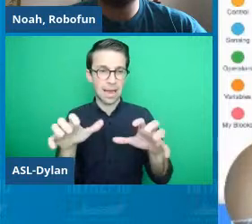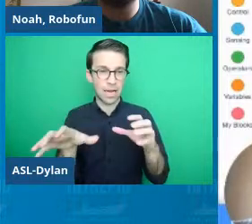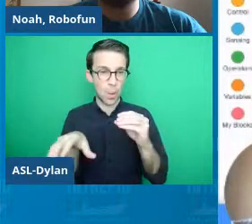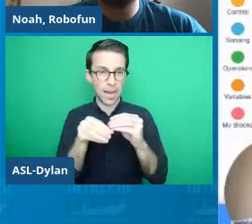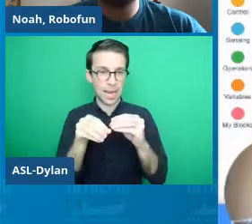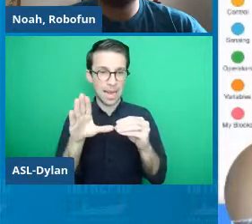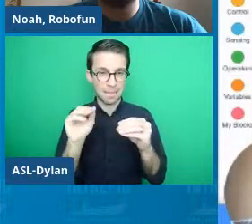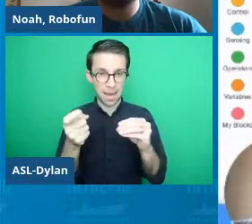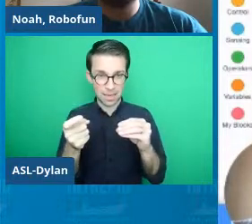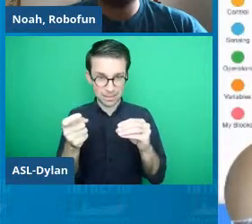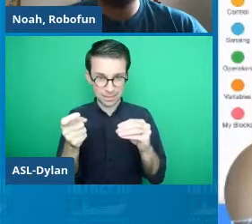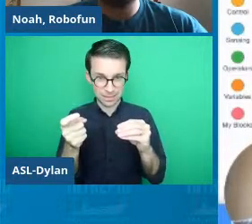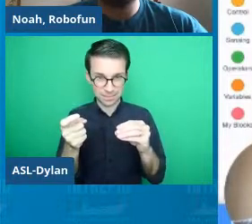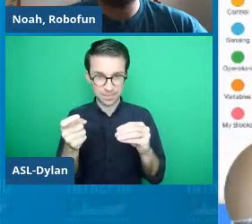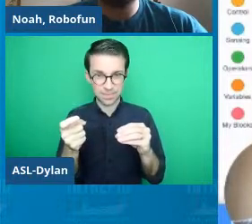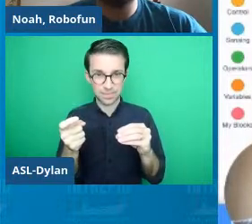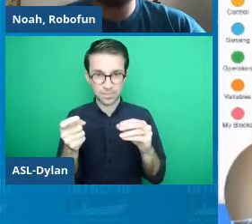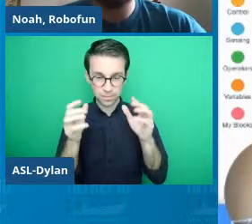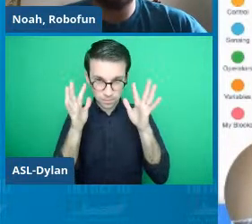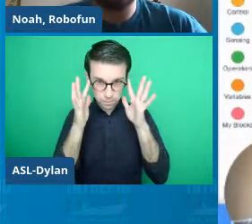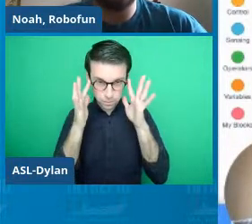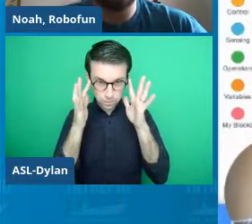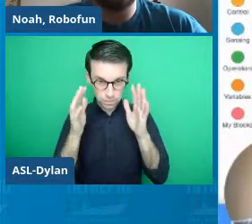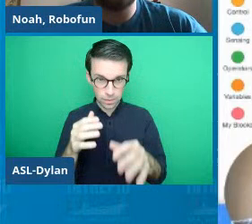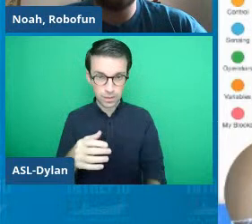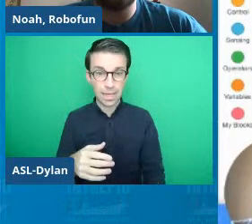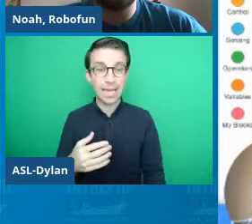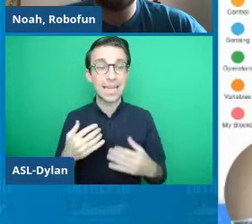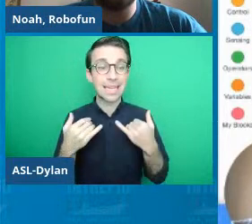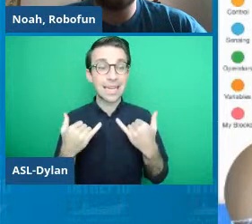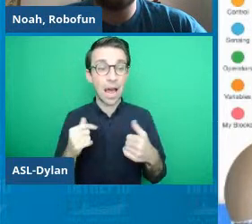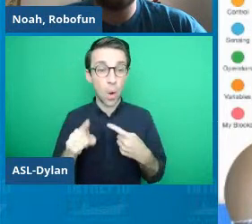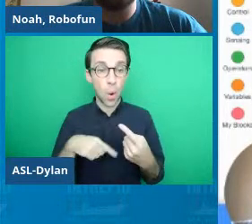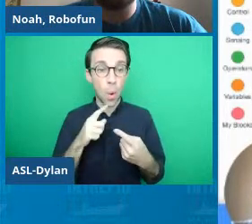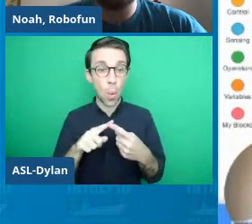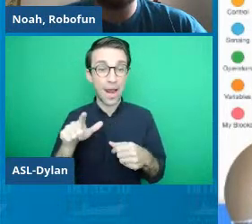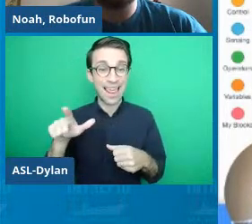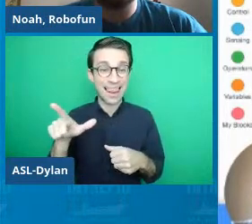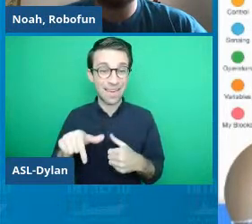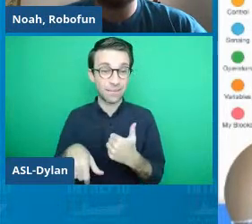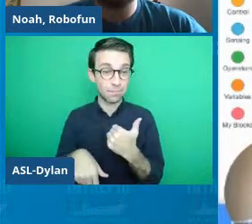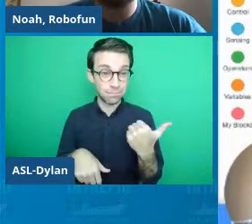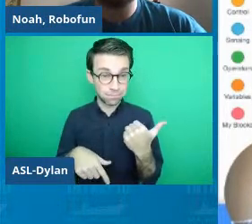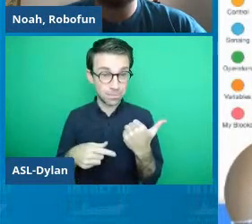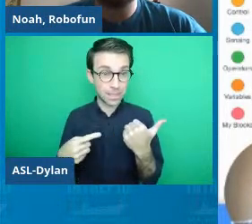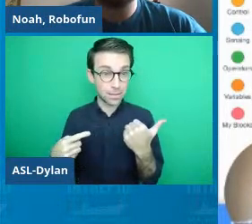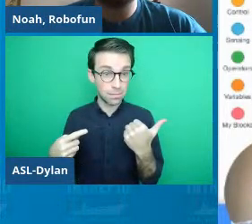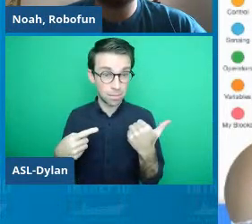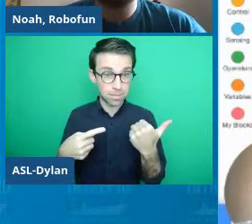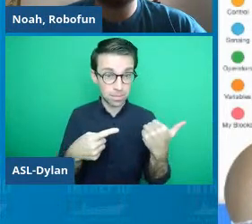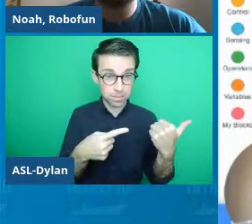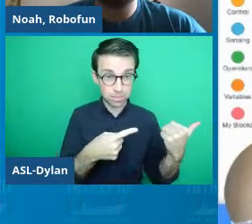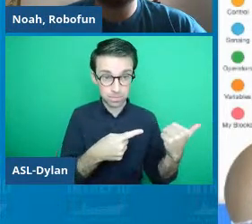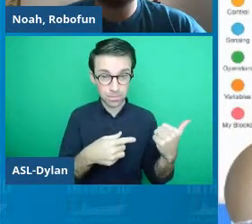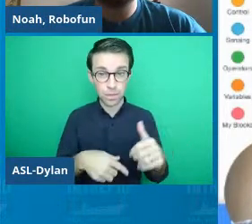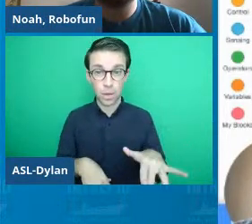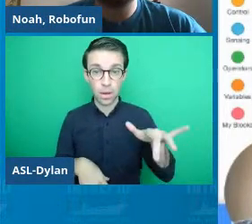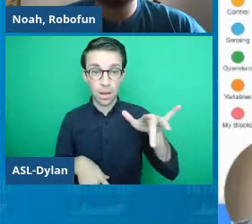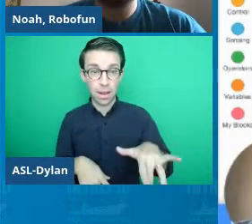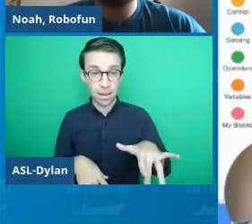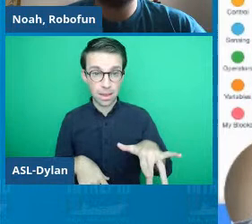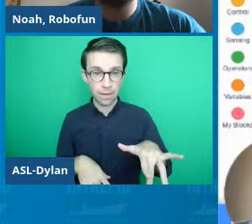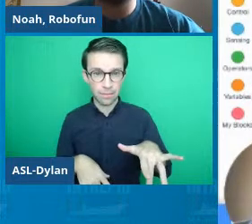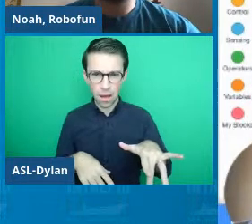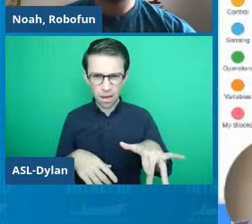going to duplicate this, but I'm going to do when left arrow key is pressed, let's move to the left. And I'm pressing the left arrow key, but it's